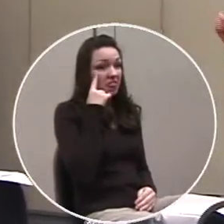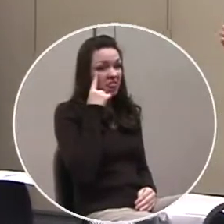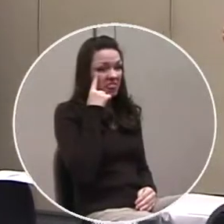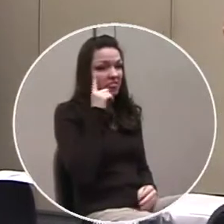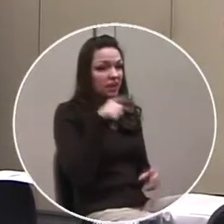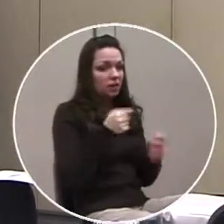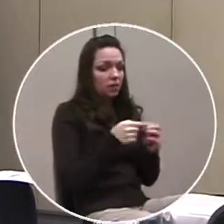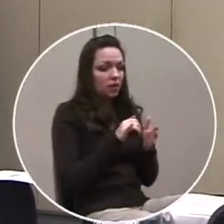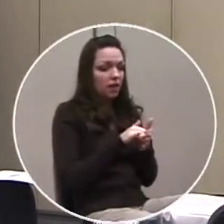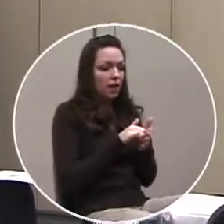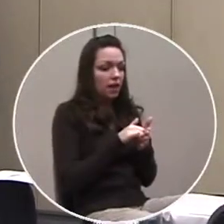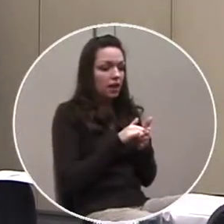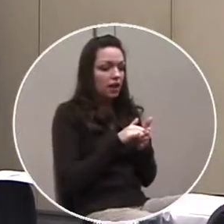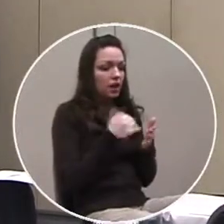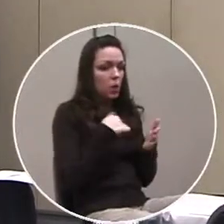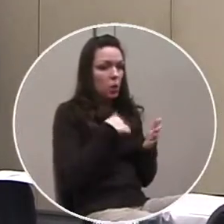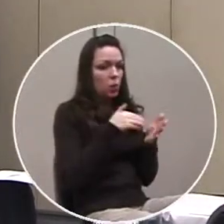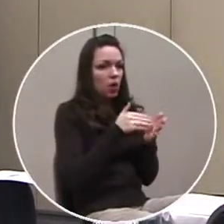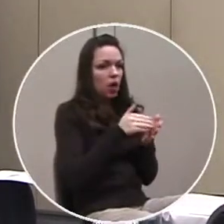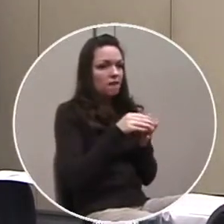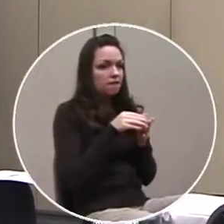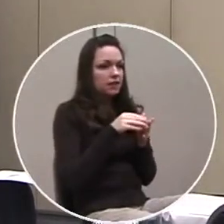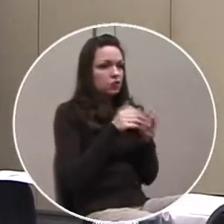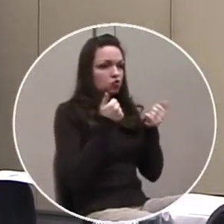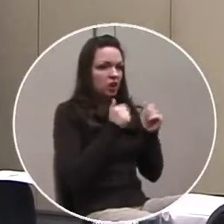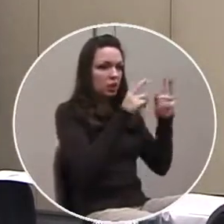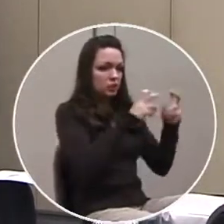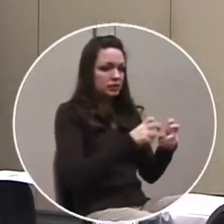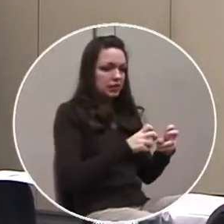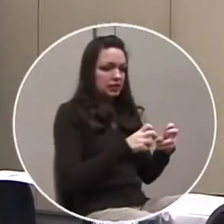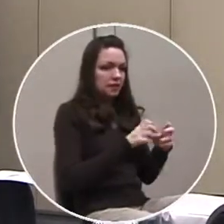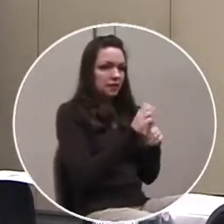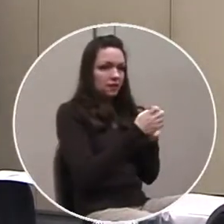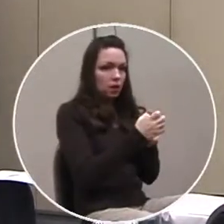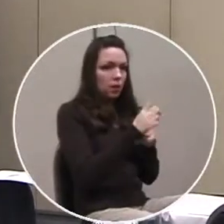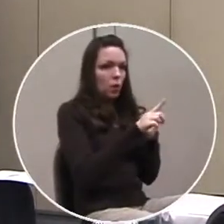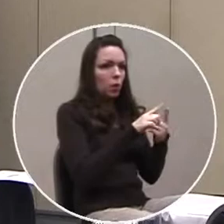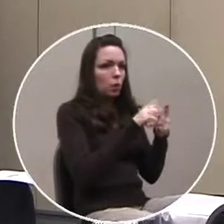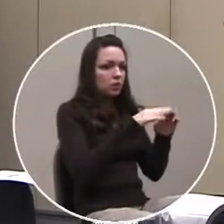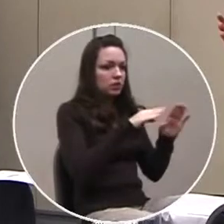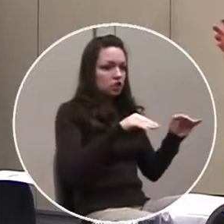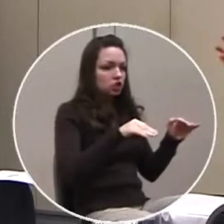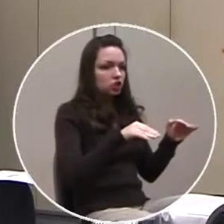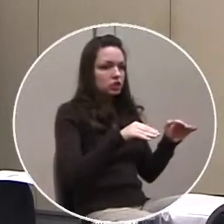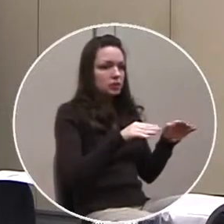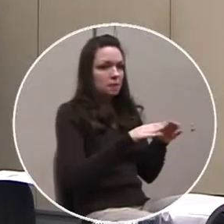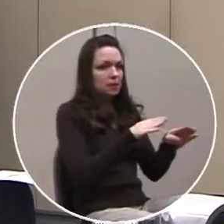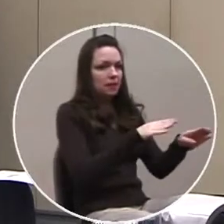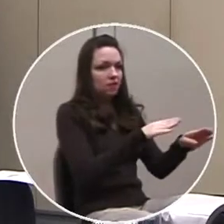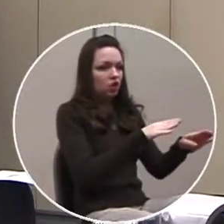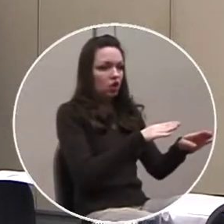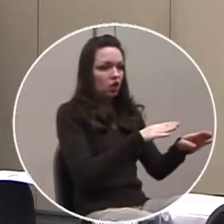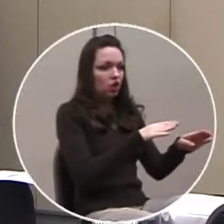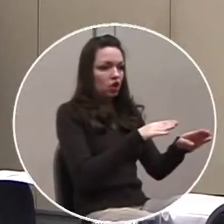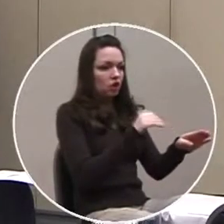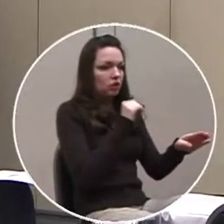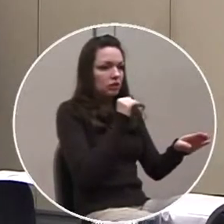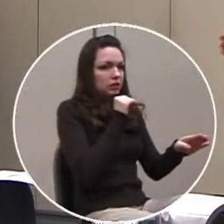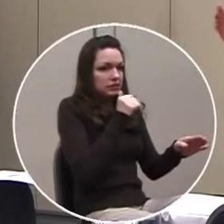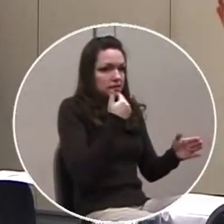we often look at the assessment of the environments in which kids' behavior is inappropriate or